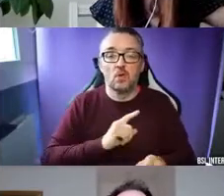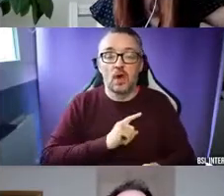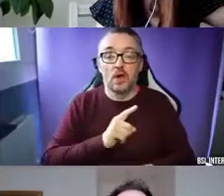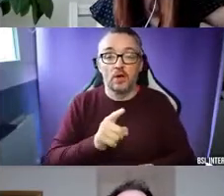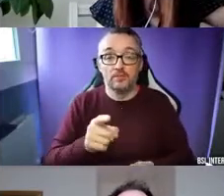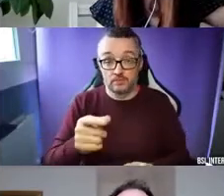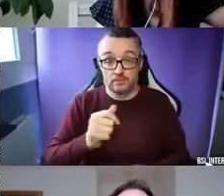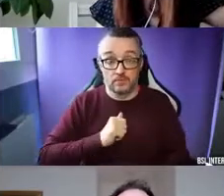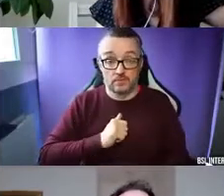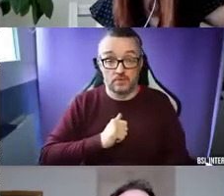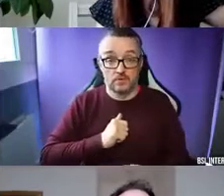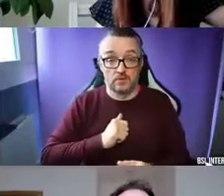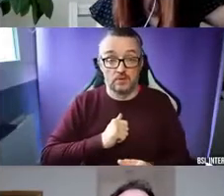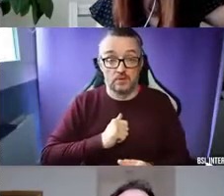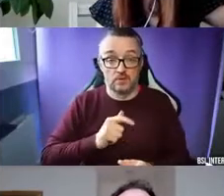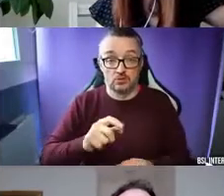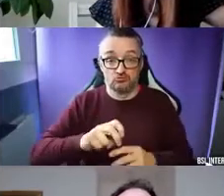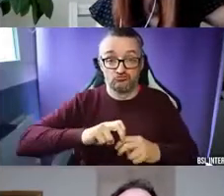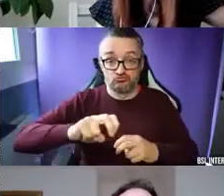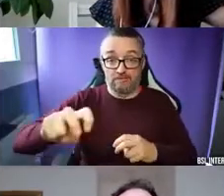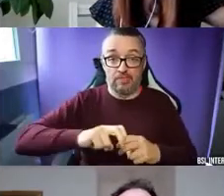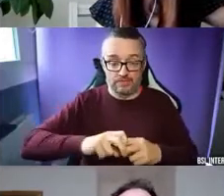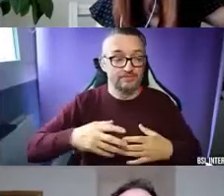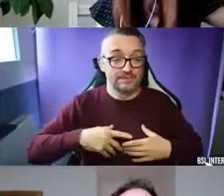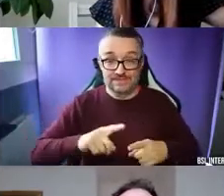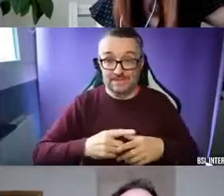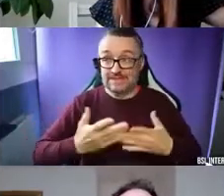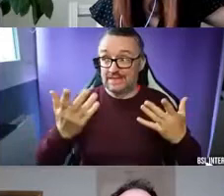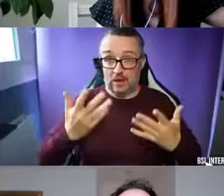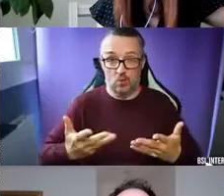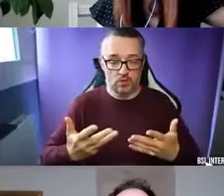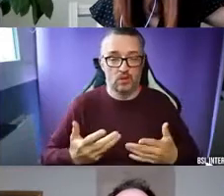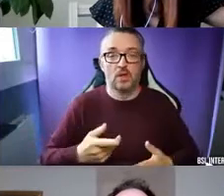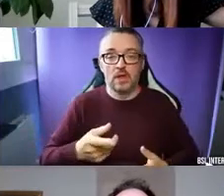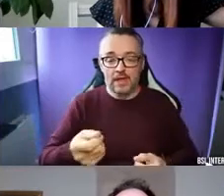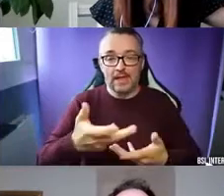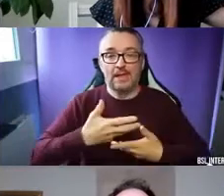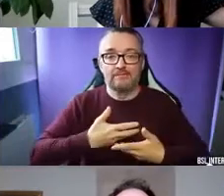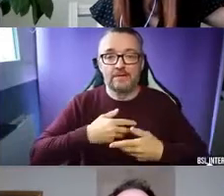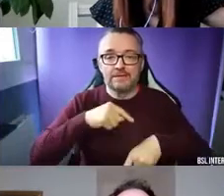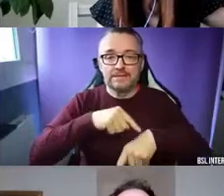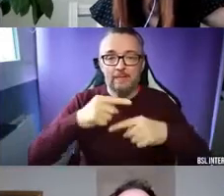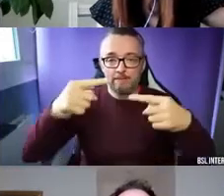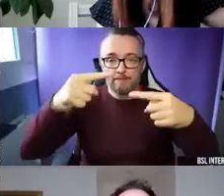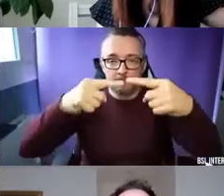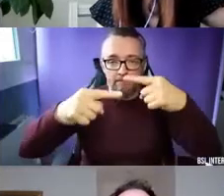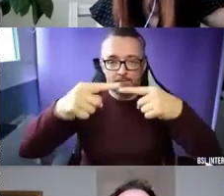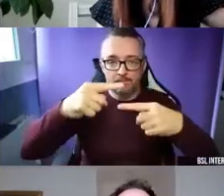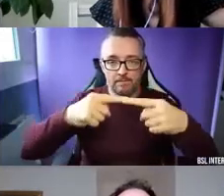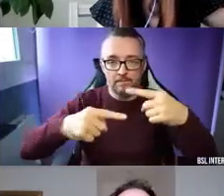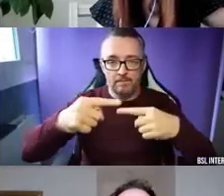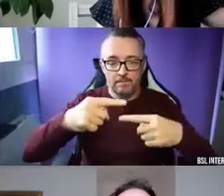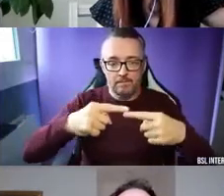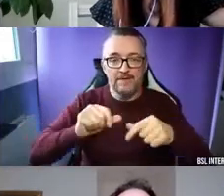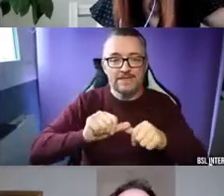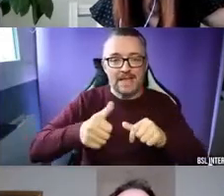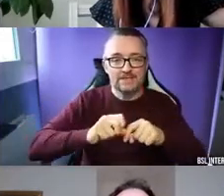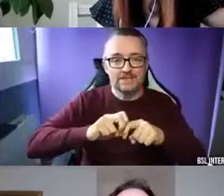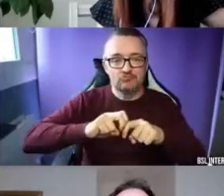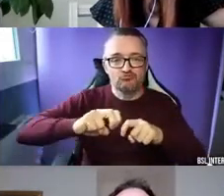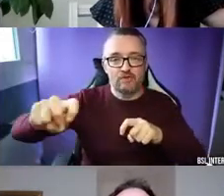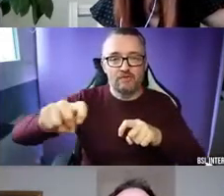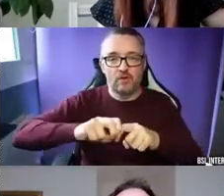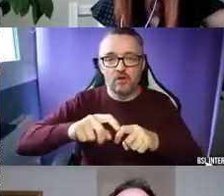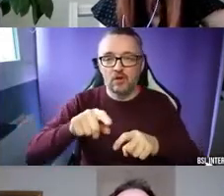day of travel, it provides you with countdown information about the stop or